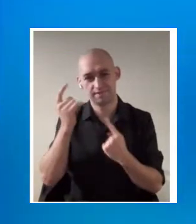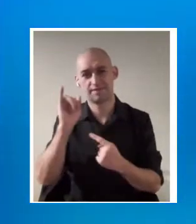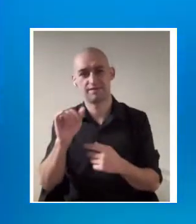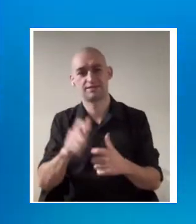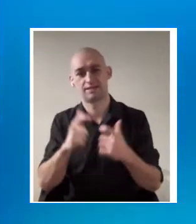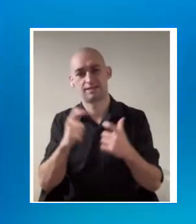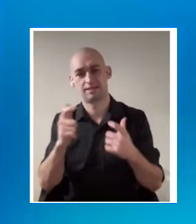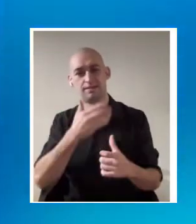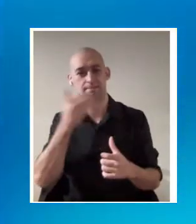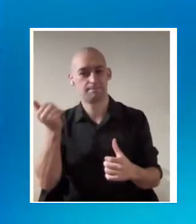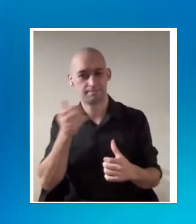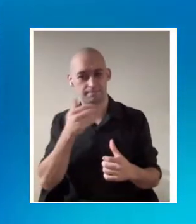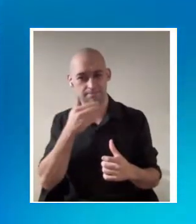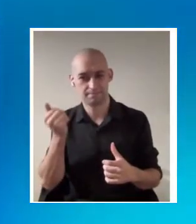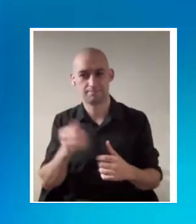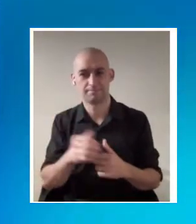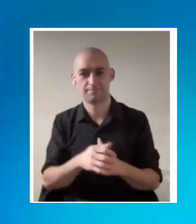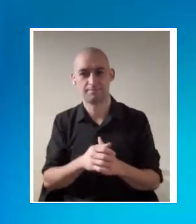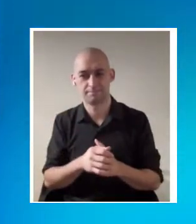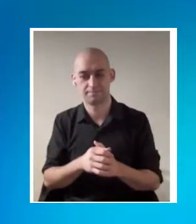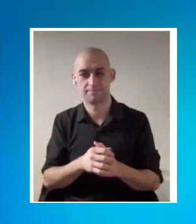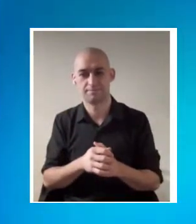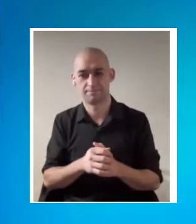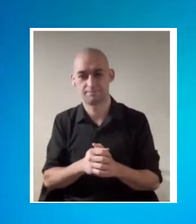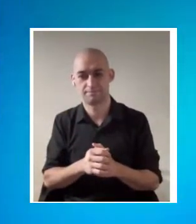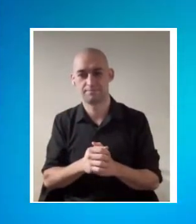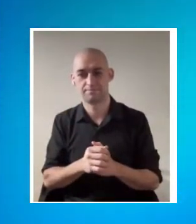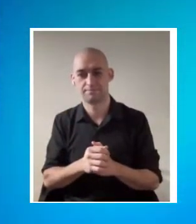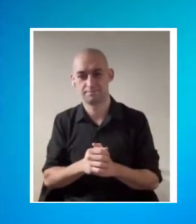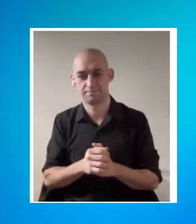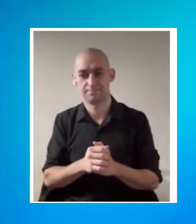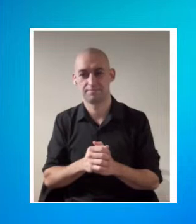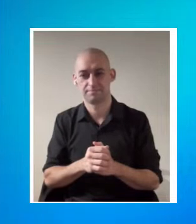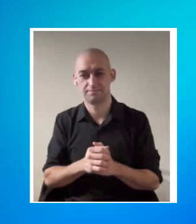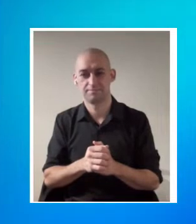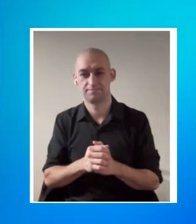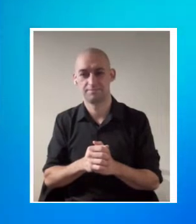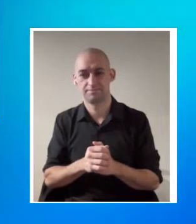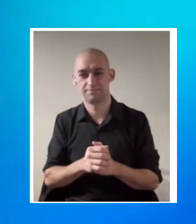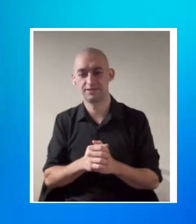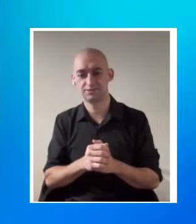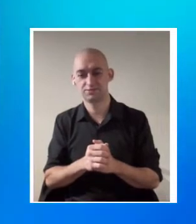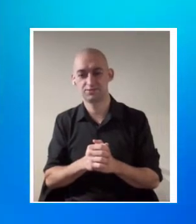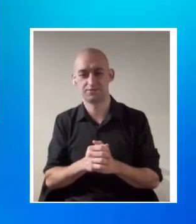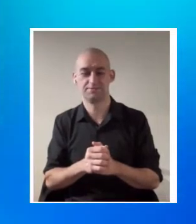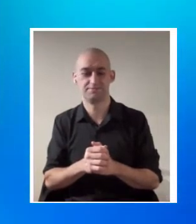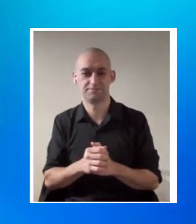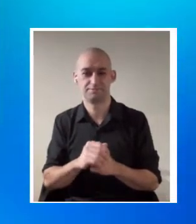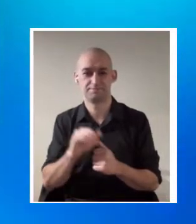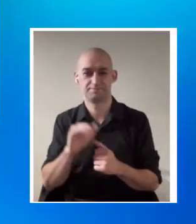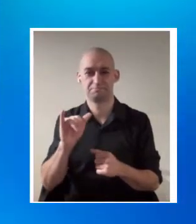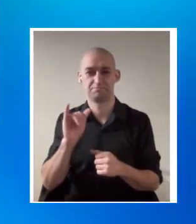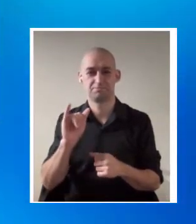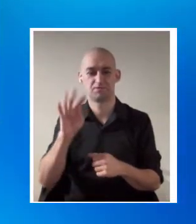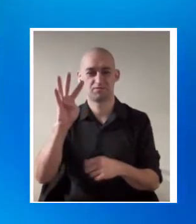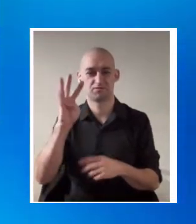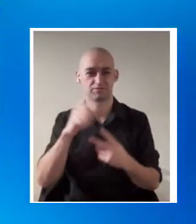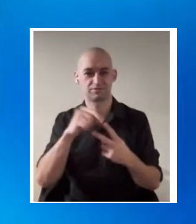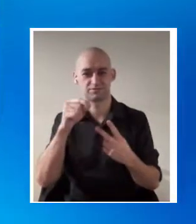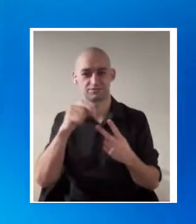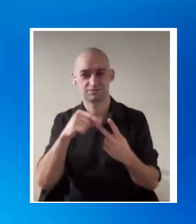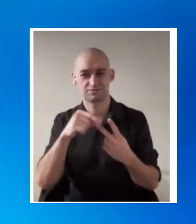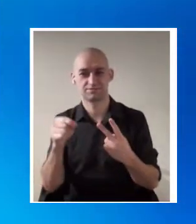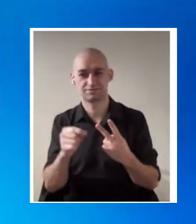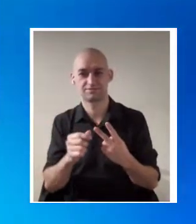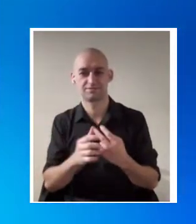better representation of what and engage the group, because you know, if there's kind of like 4 choices, but we're only